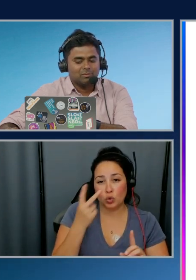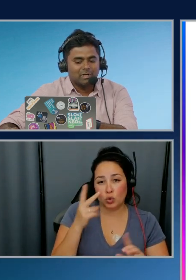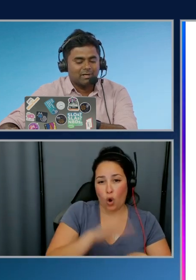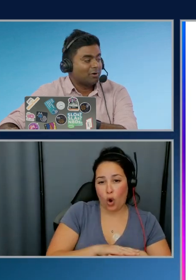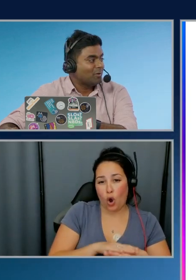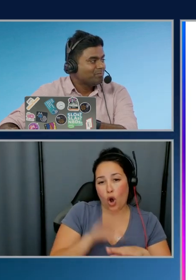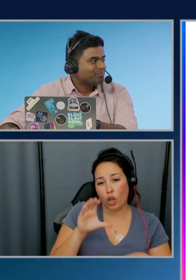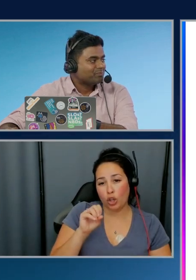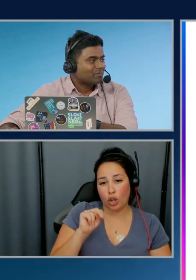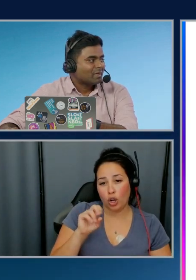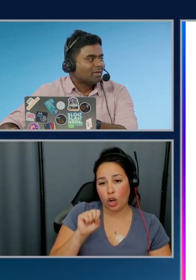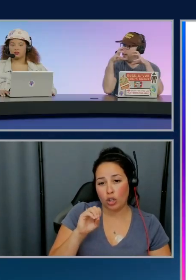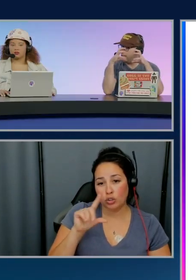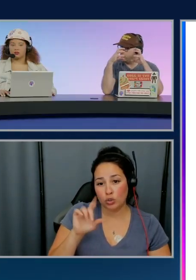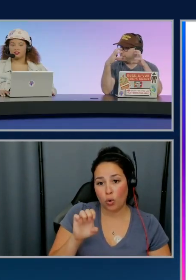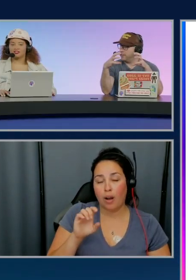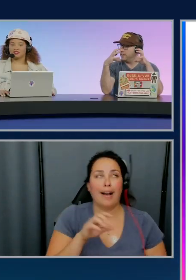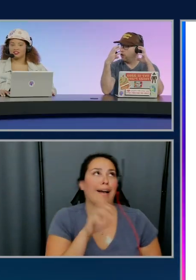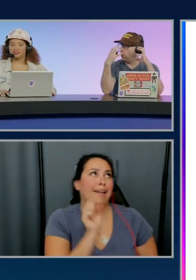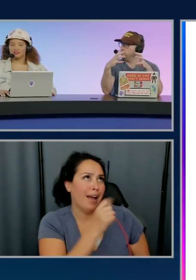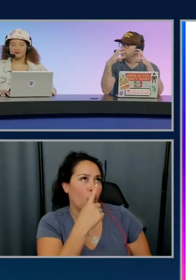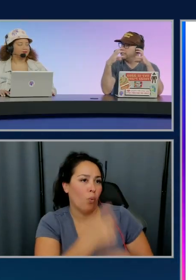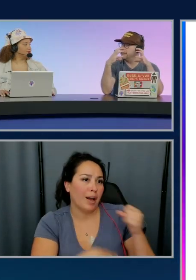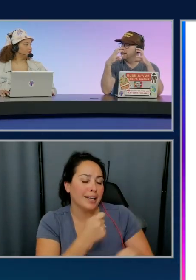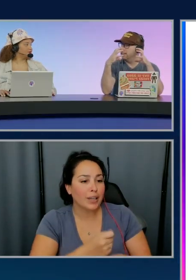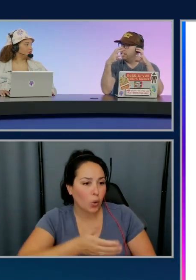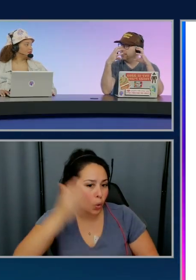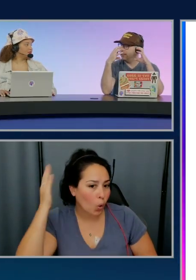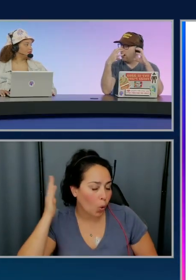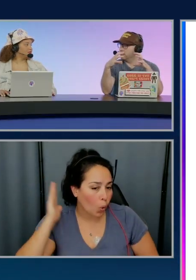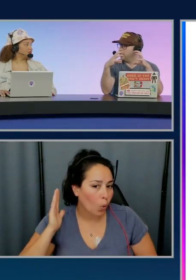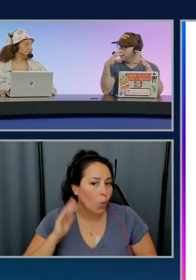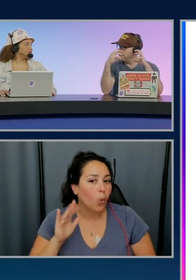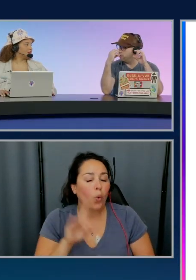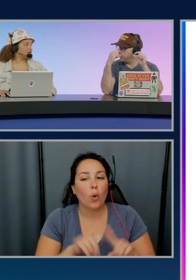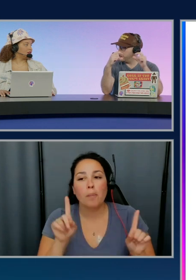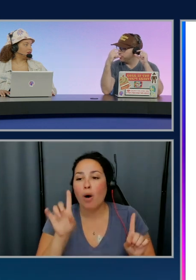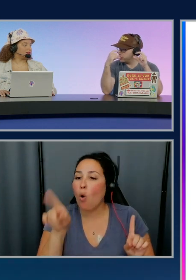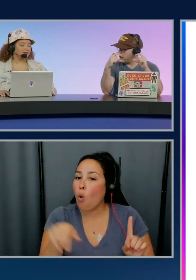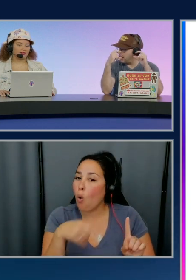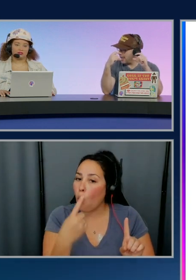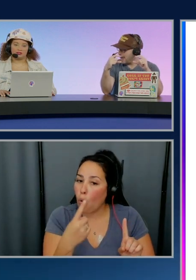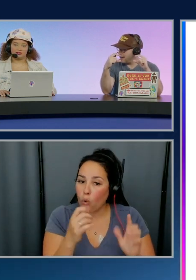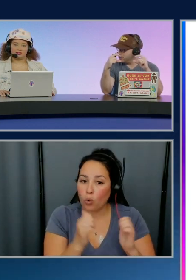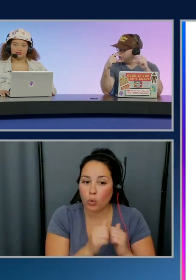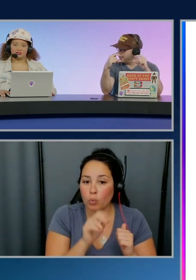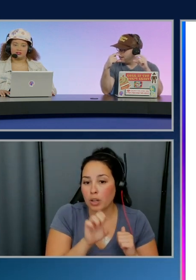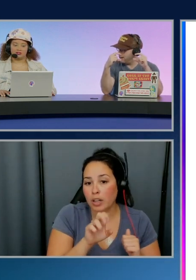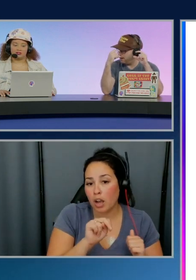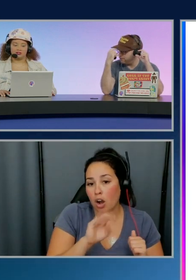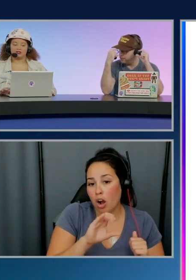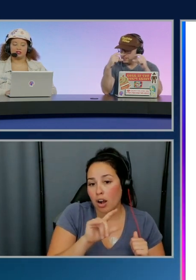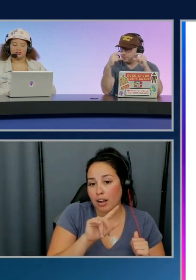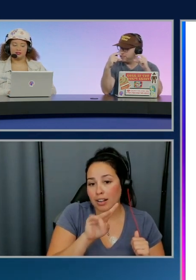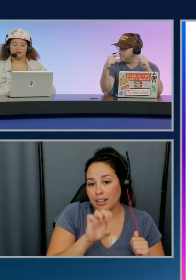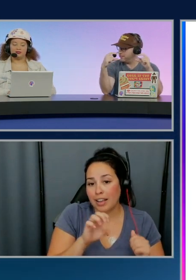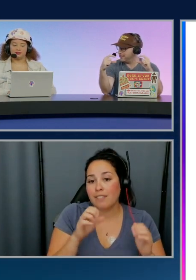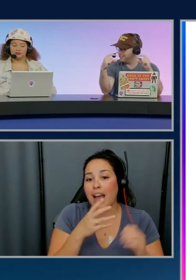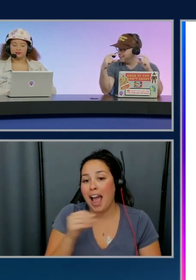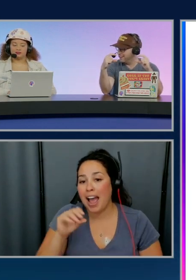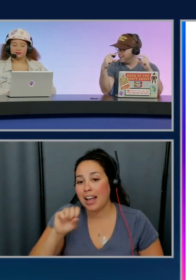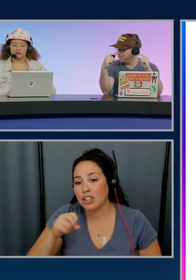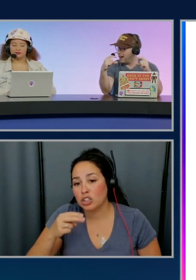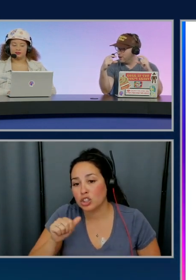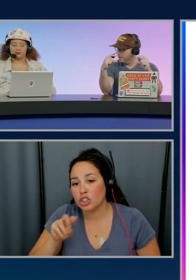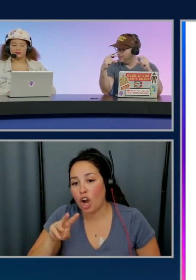a minute ago. Actually attributing only the enclave with the SHA hash of this